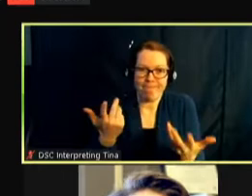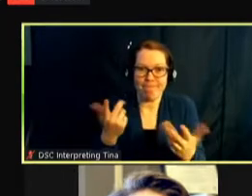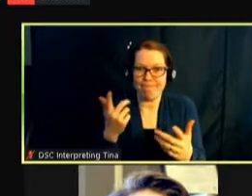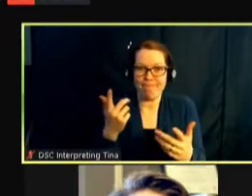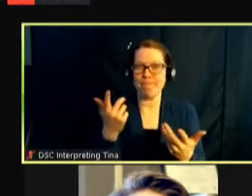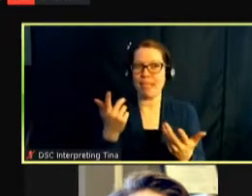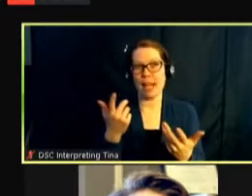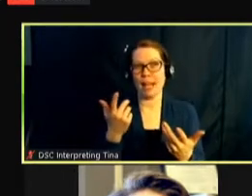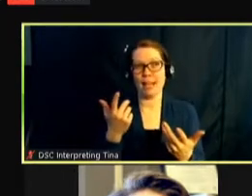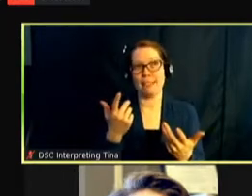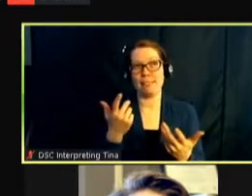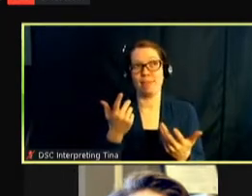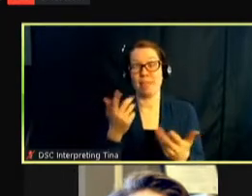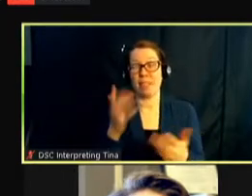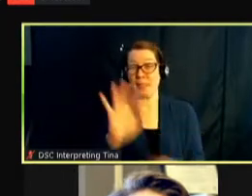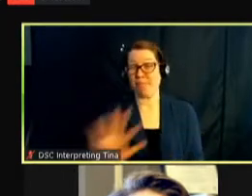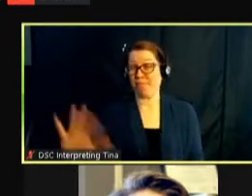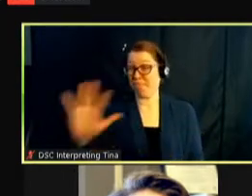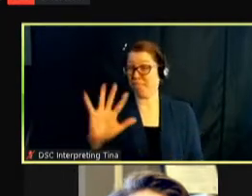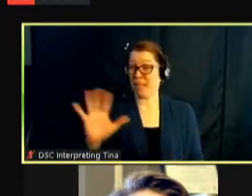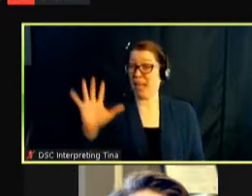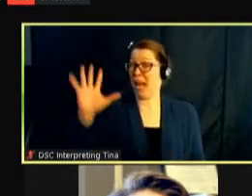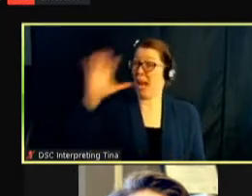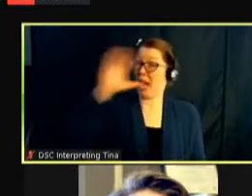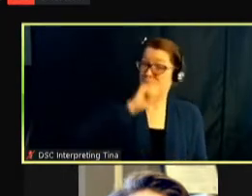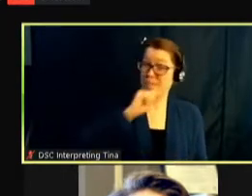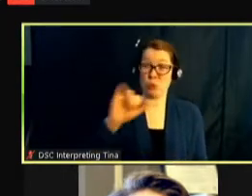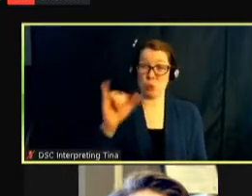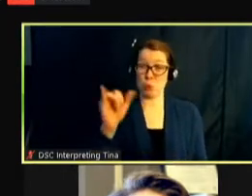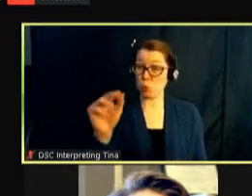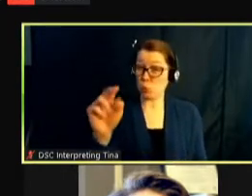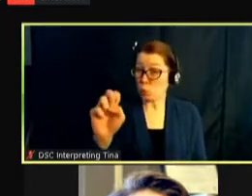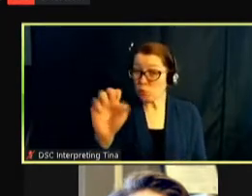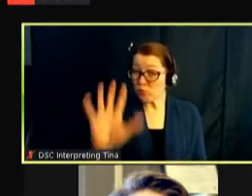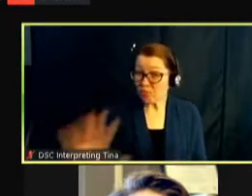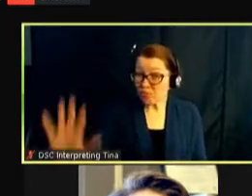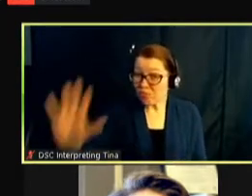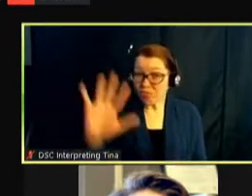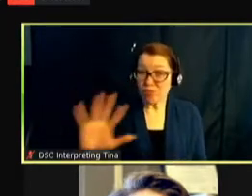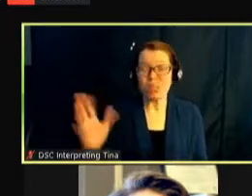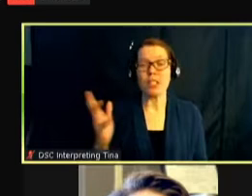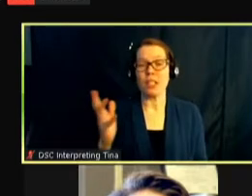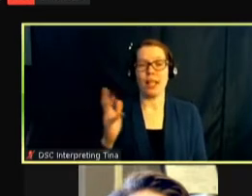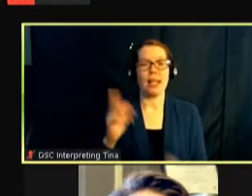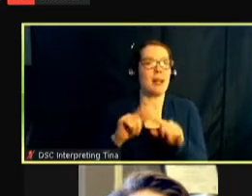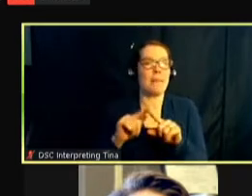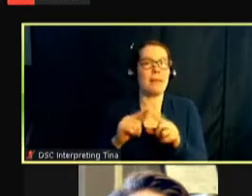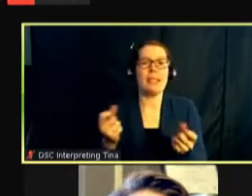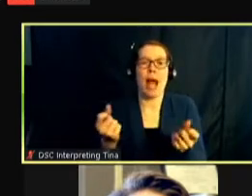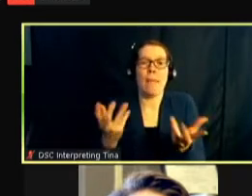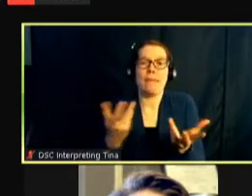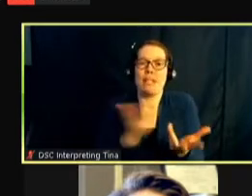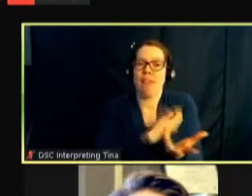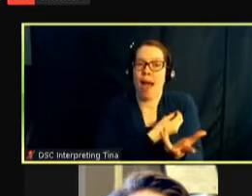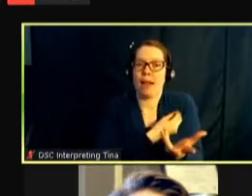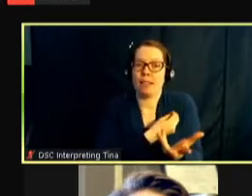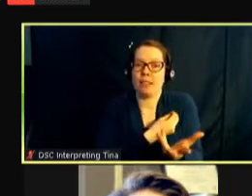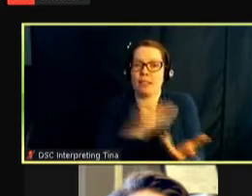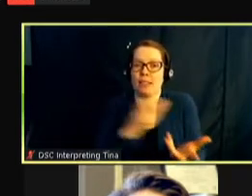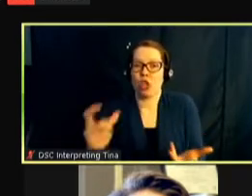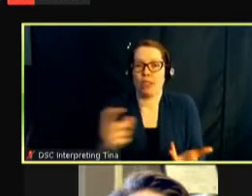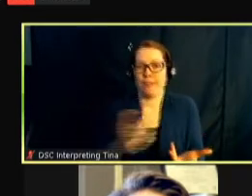let's try June-ish. Again, it all depends on the amount of vaccine that is rolled